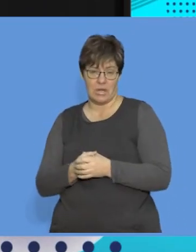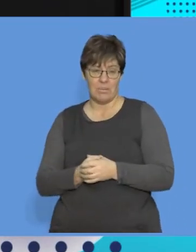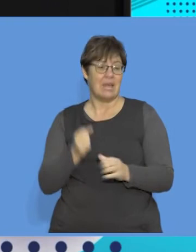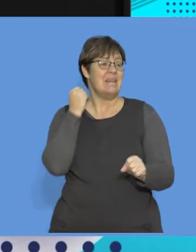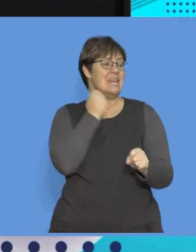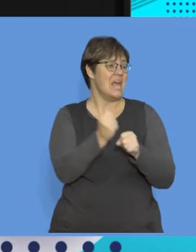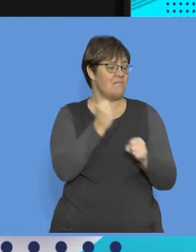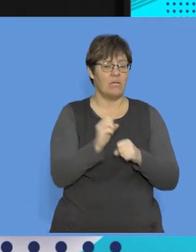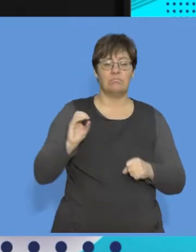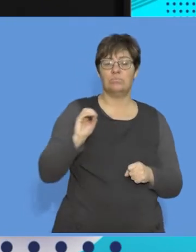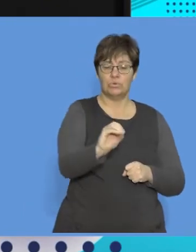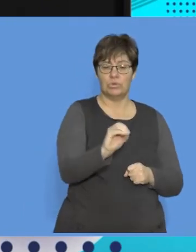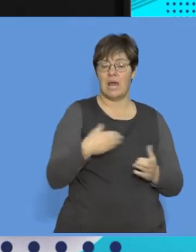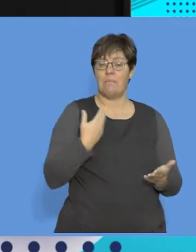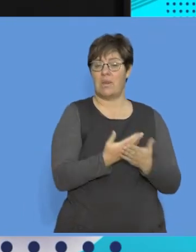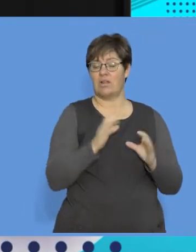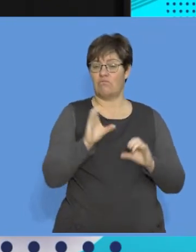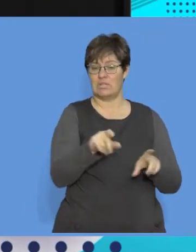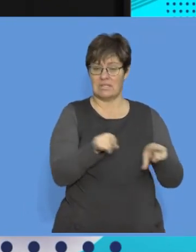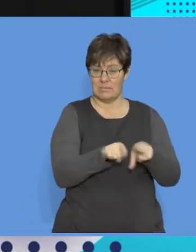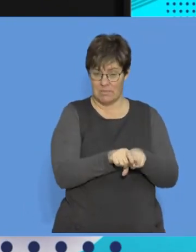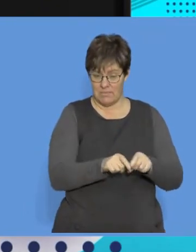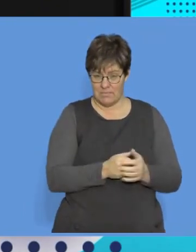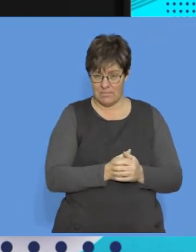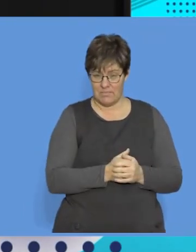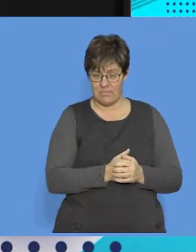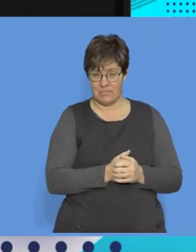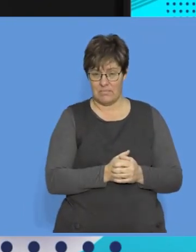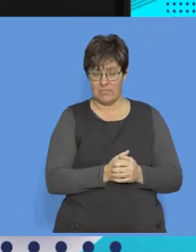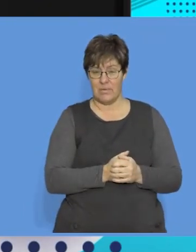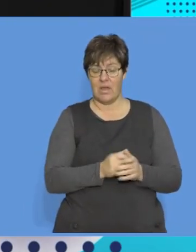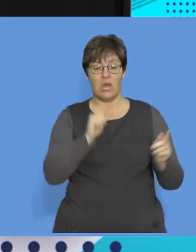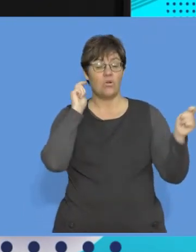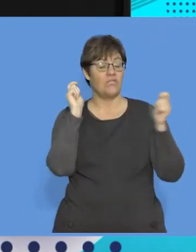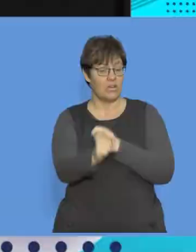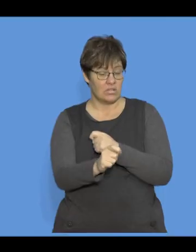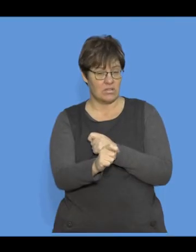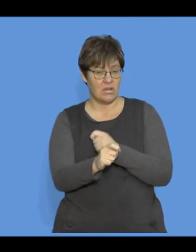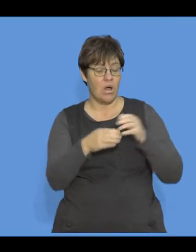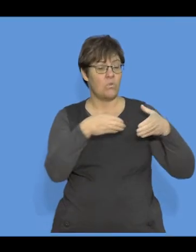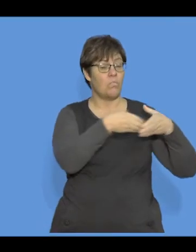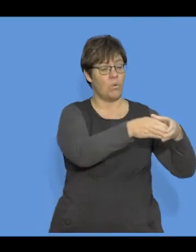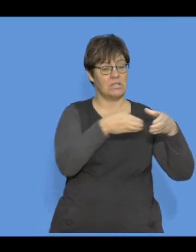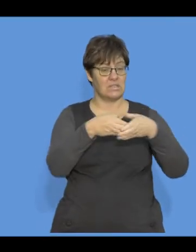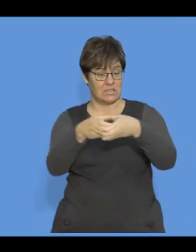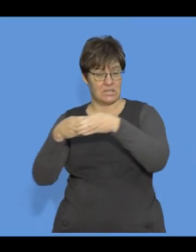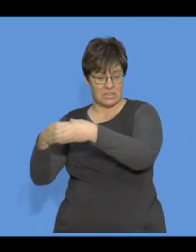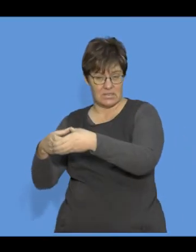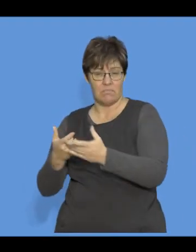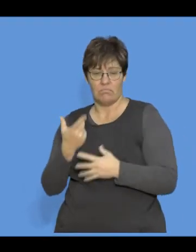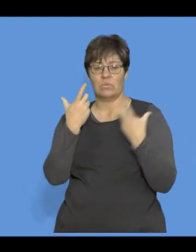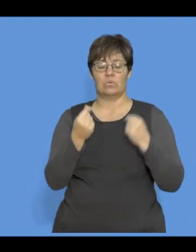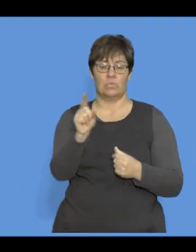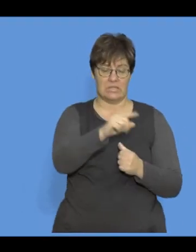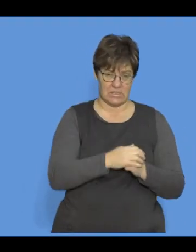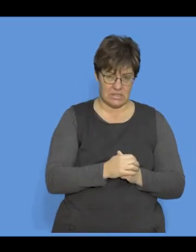the applied force at the same time. So if you're going to convert them into components, then this is what you're going to do. You're going to need